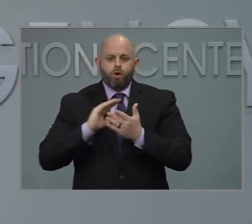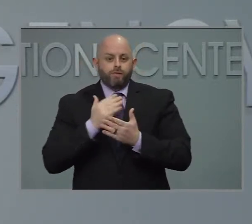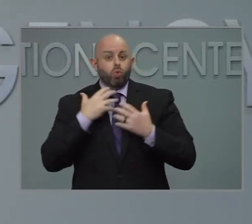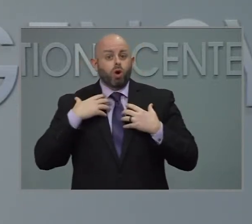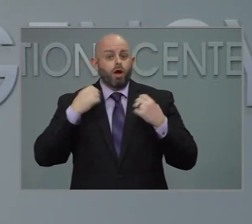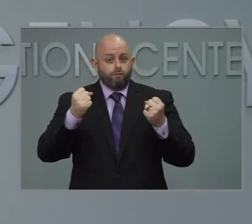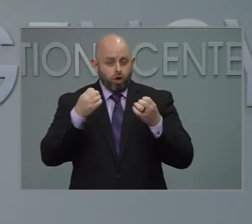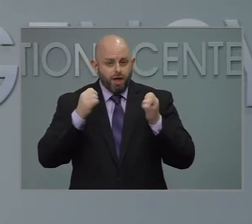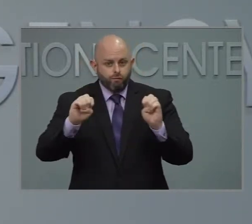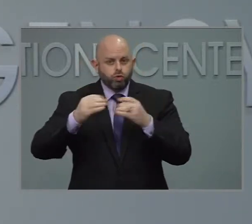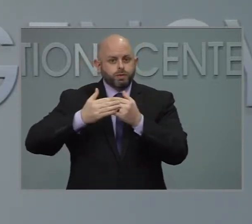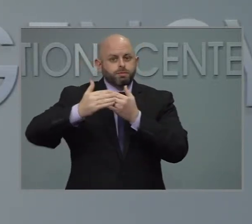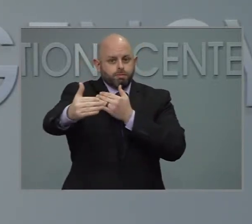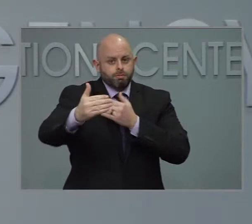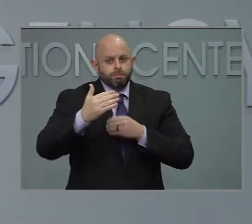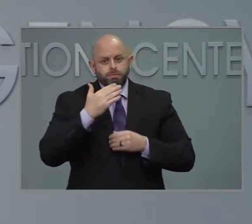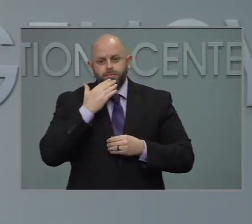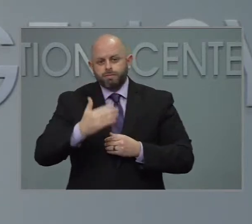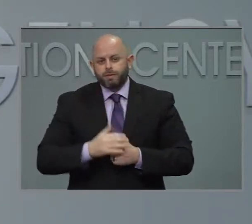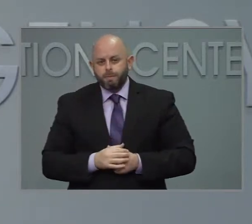overall. Thank you.